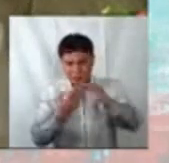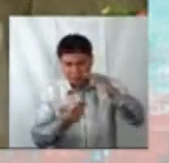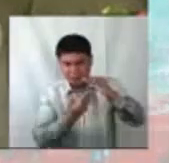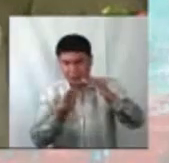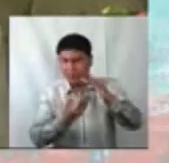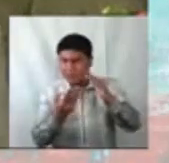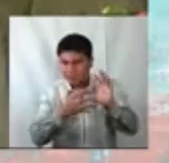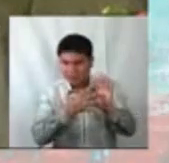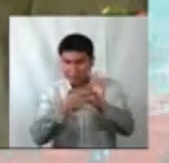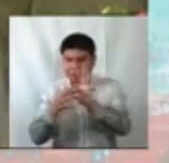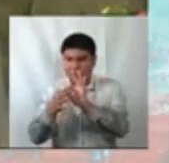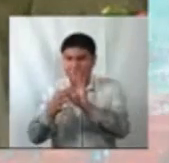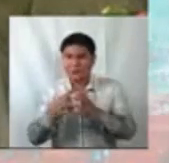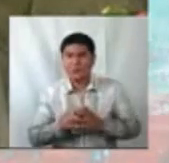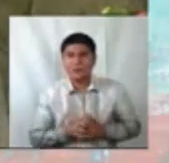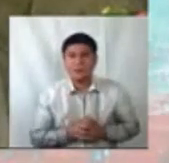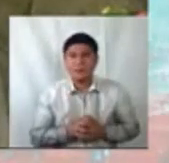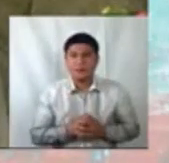was